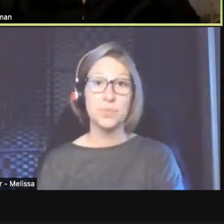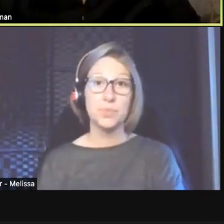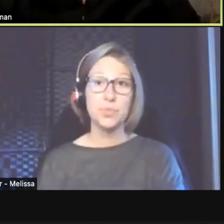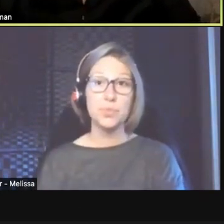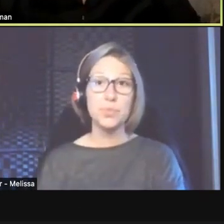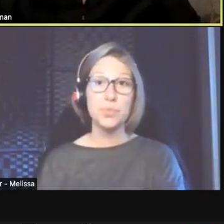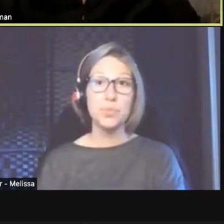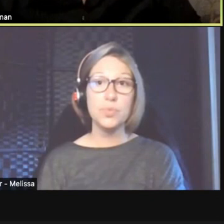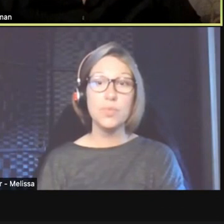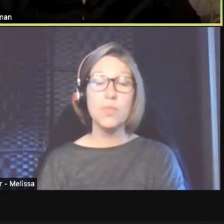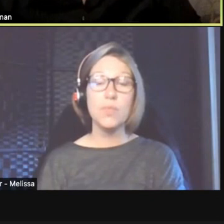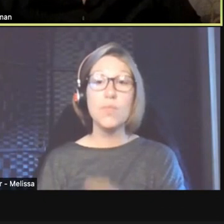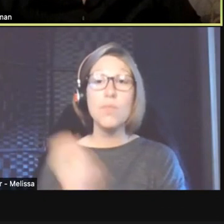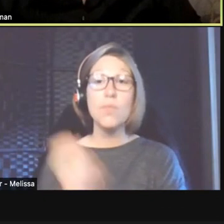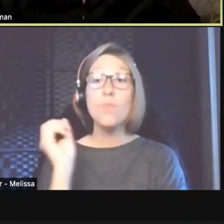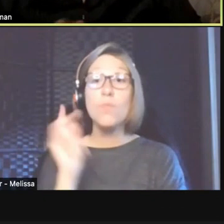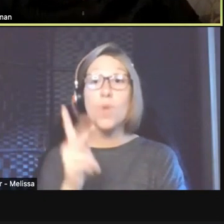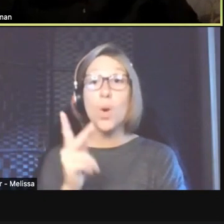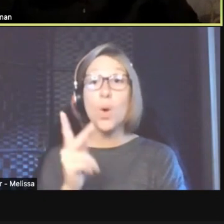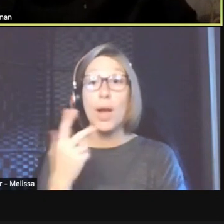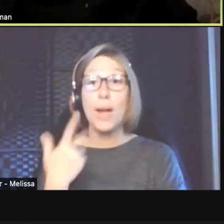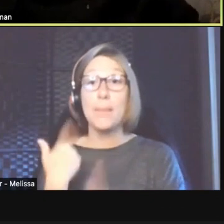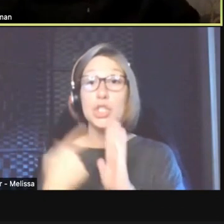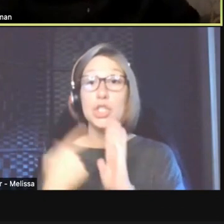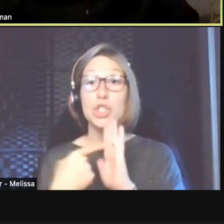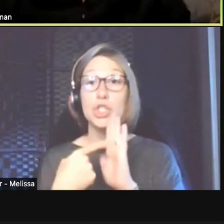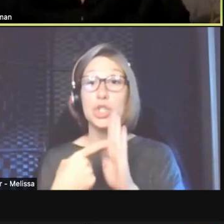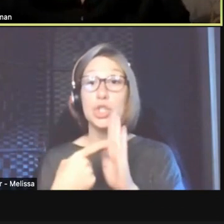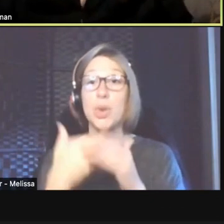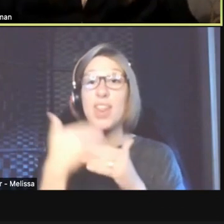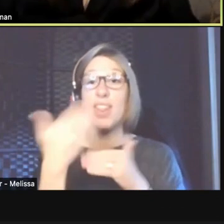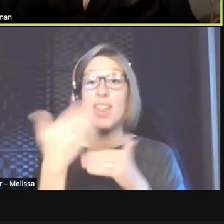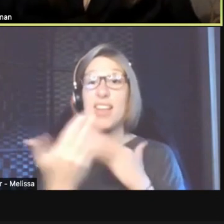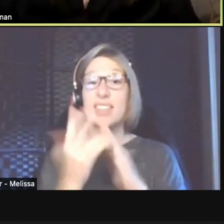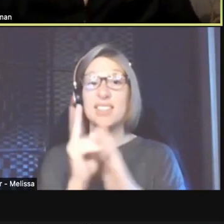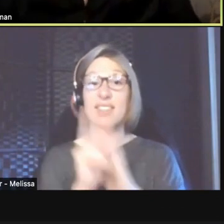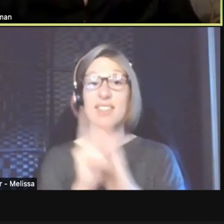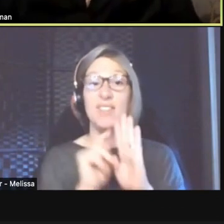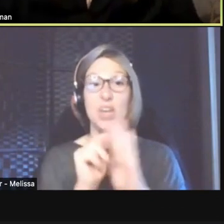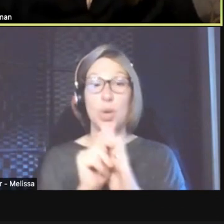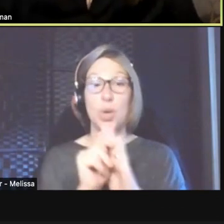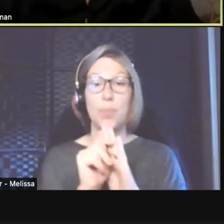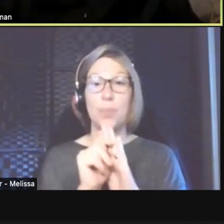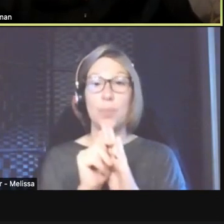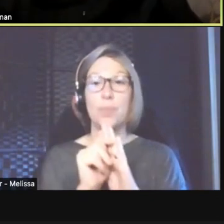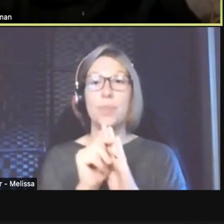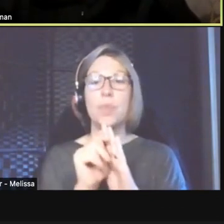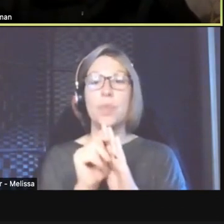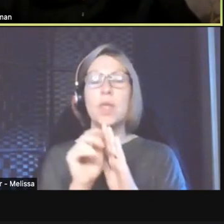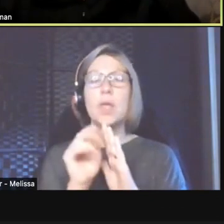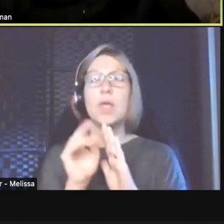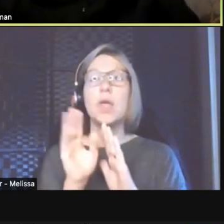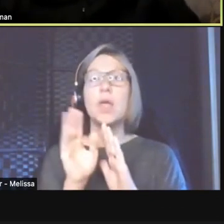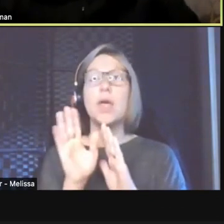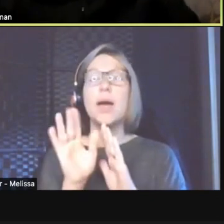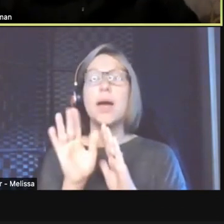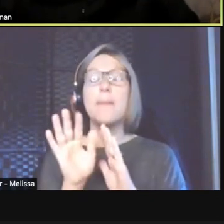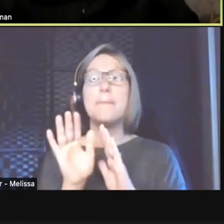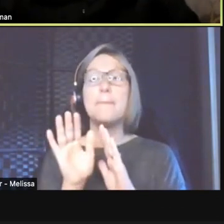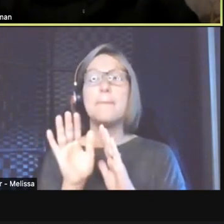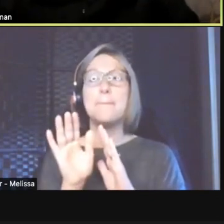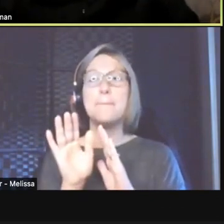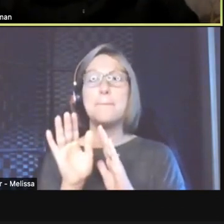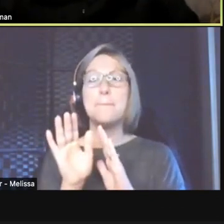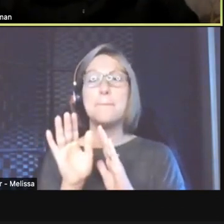All right, I'm going to show you, this next video I'm going to show you, this video I'd like to show you is one that